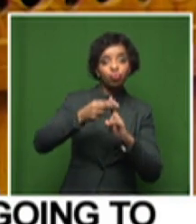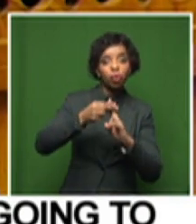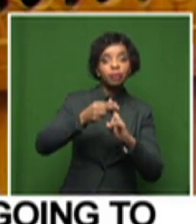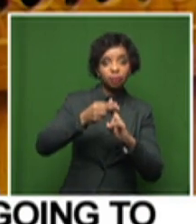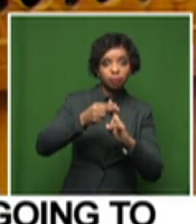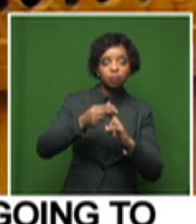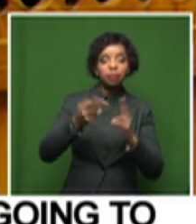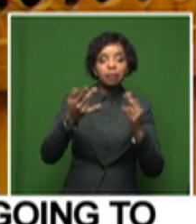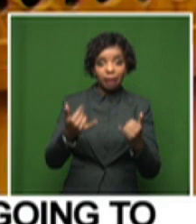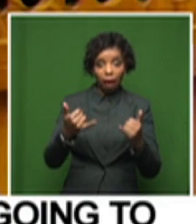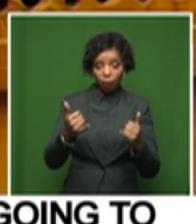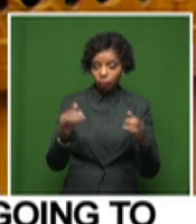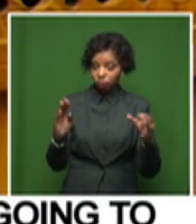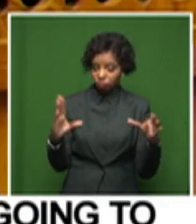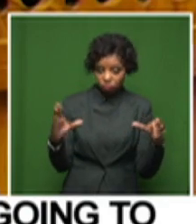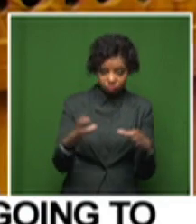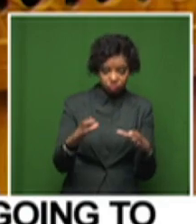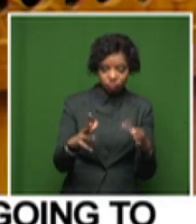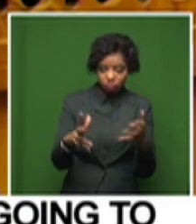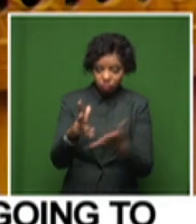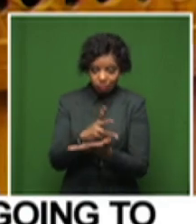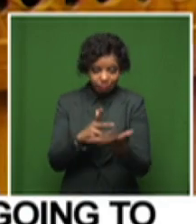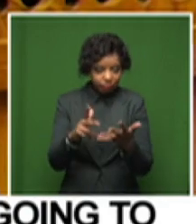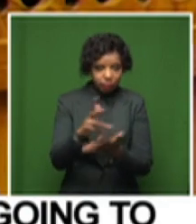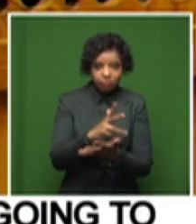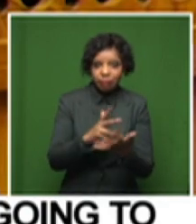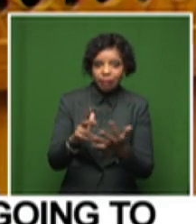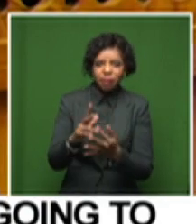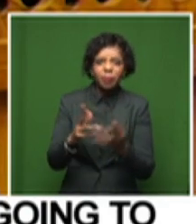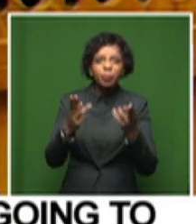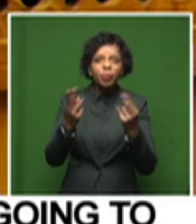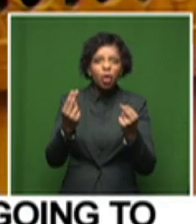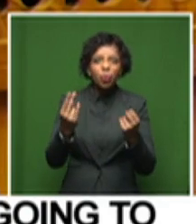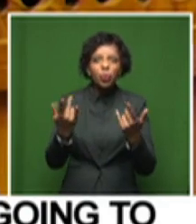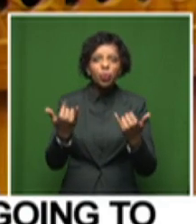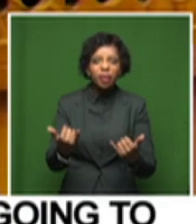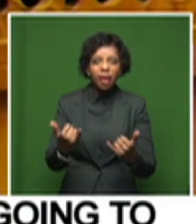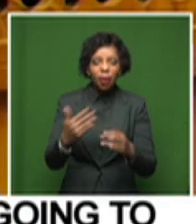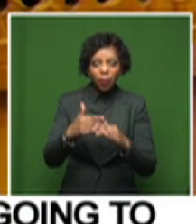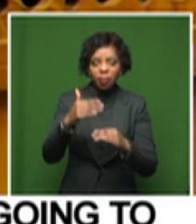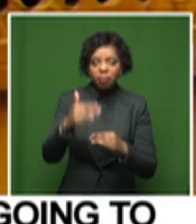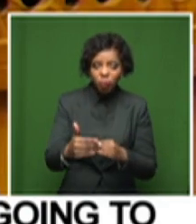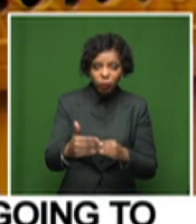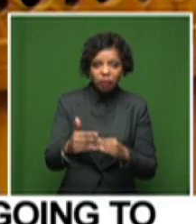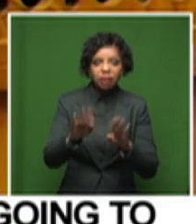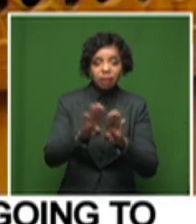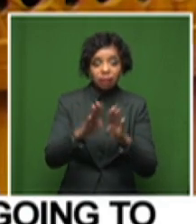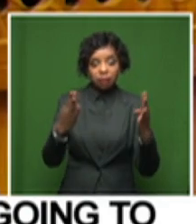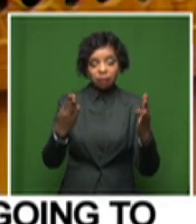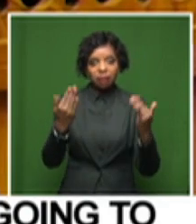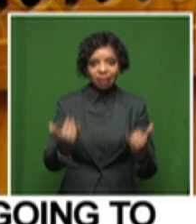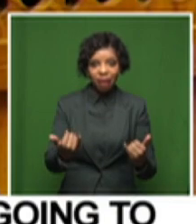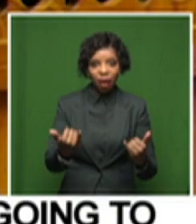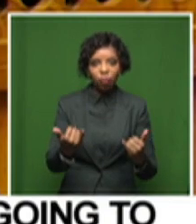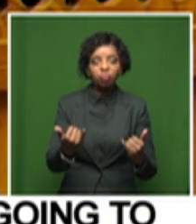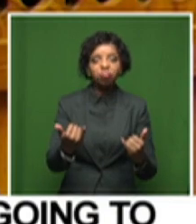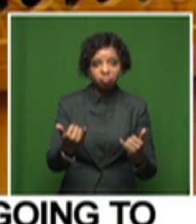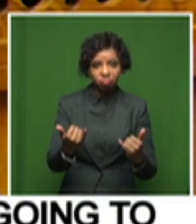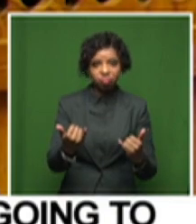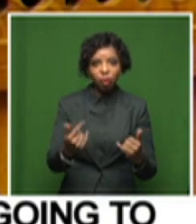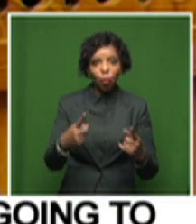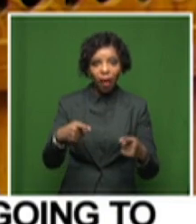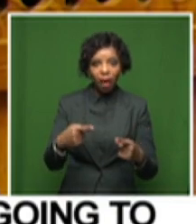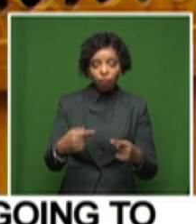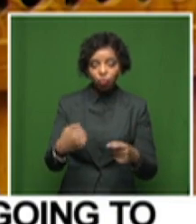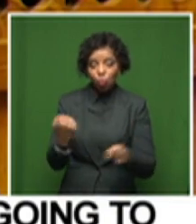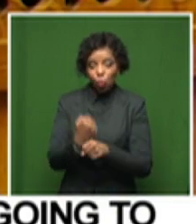to discuss how best to adapt to this new reality, that we have to do more with less,